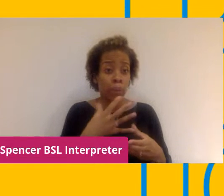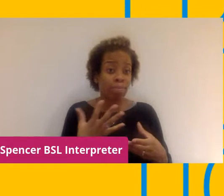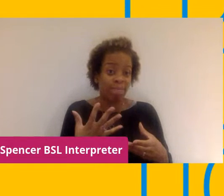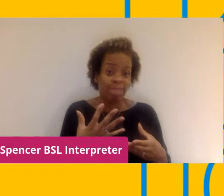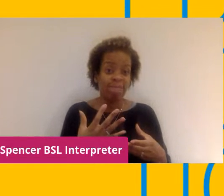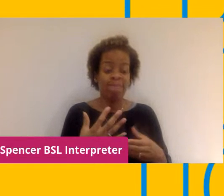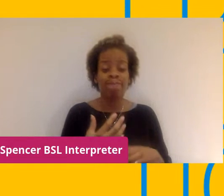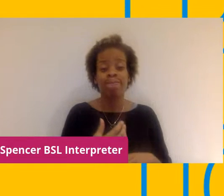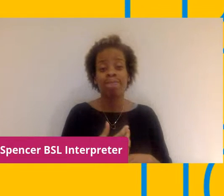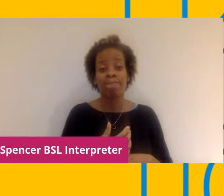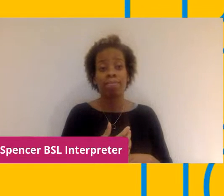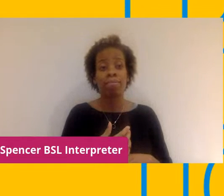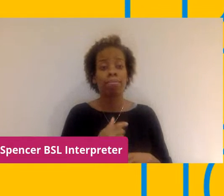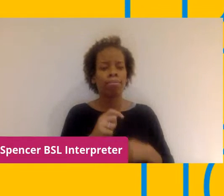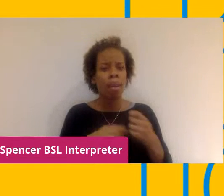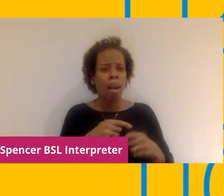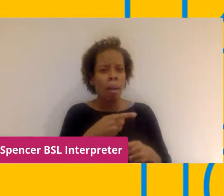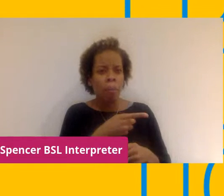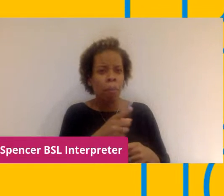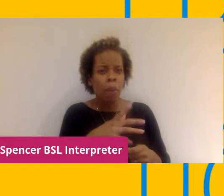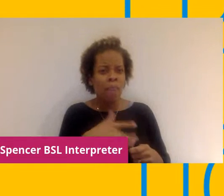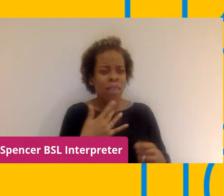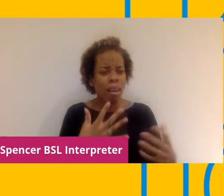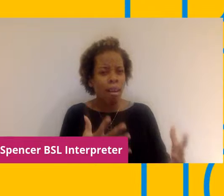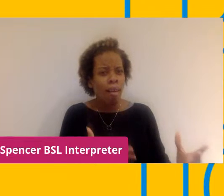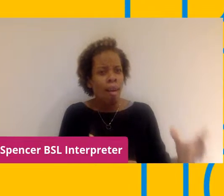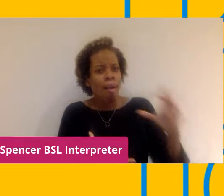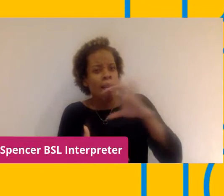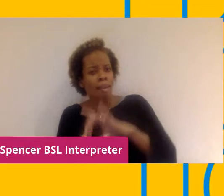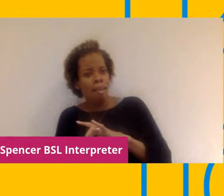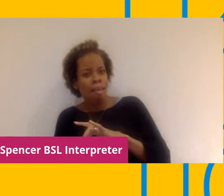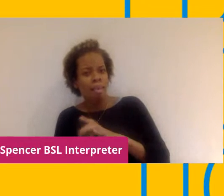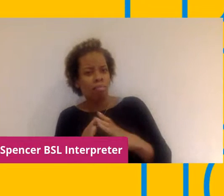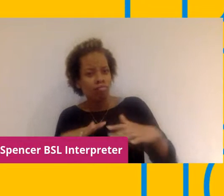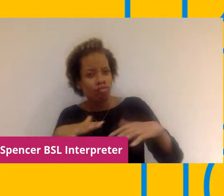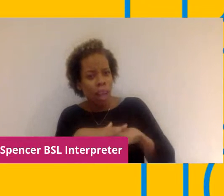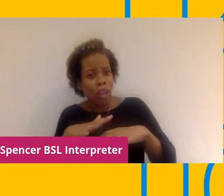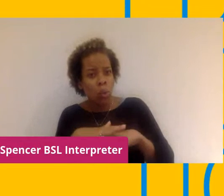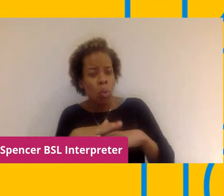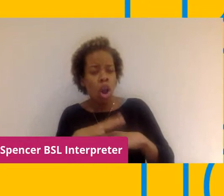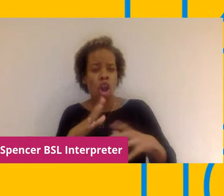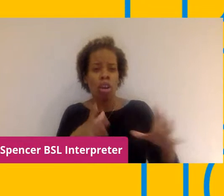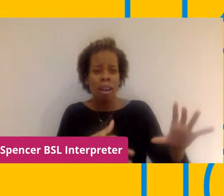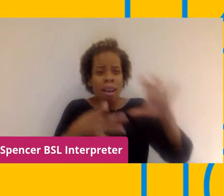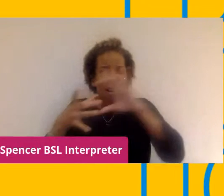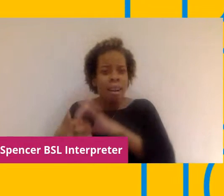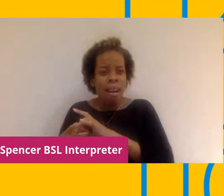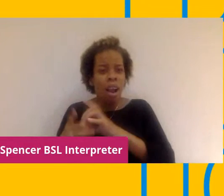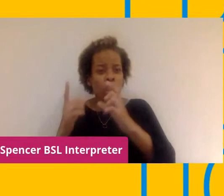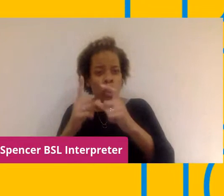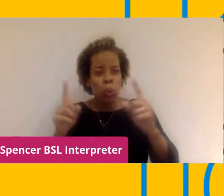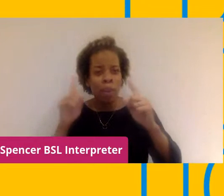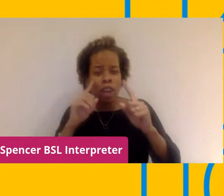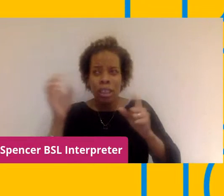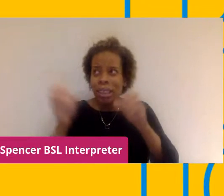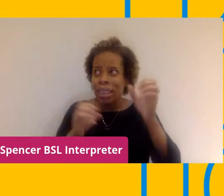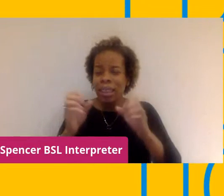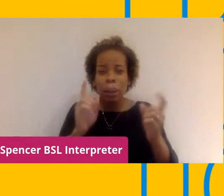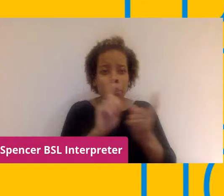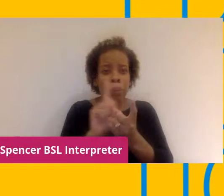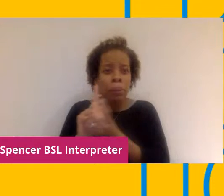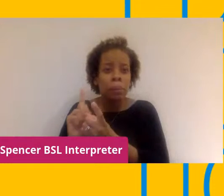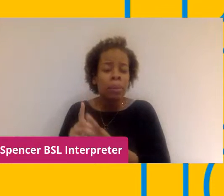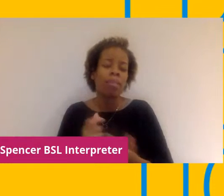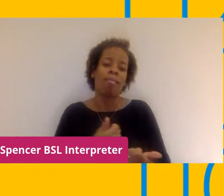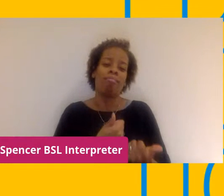and so helping them to connect with other people across the university has been really helpful. We've done some good